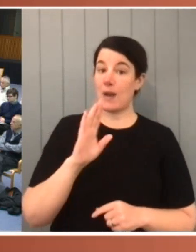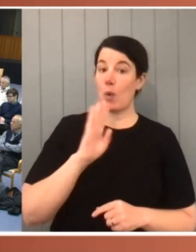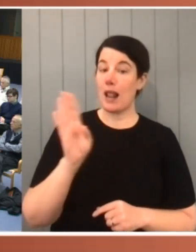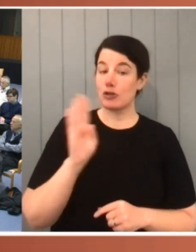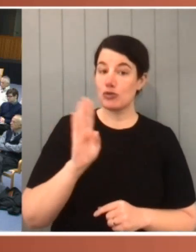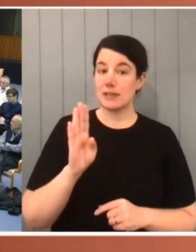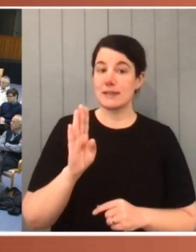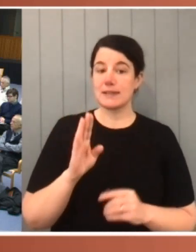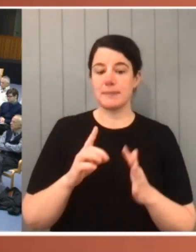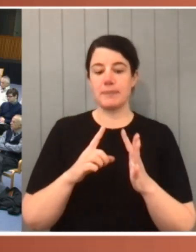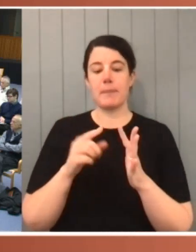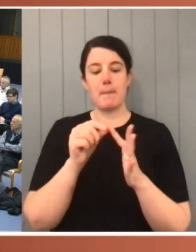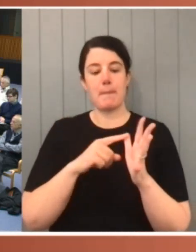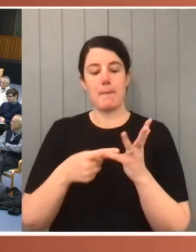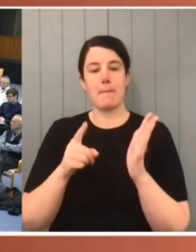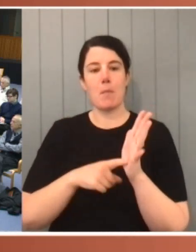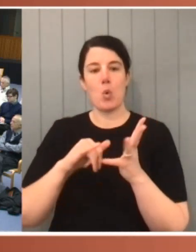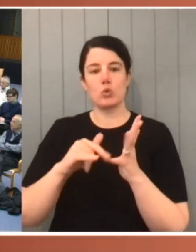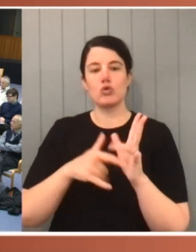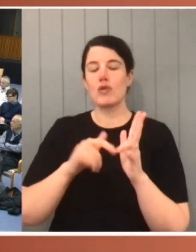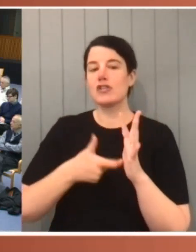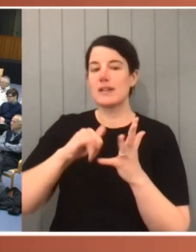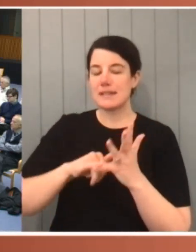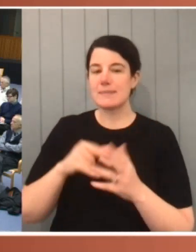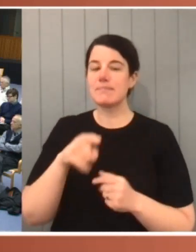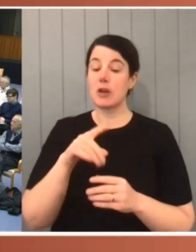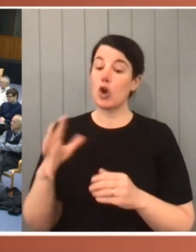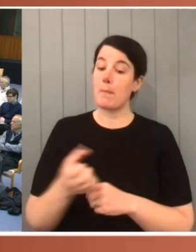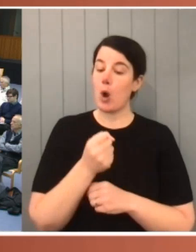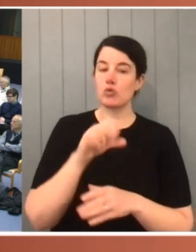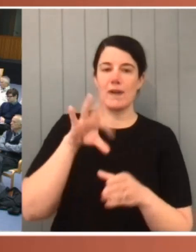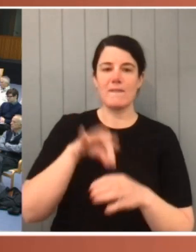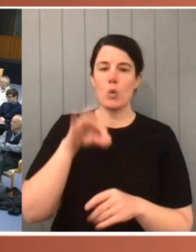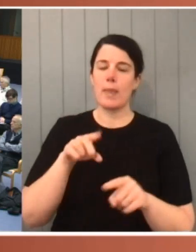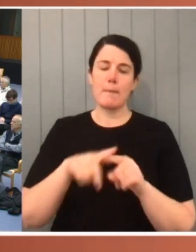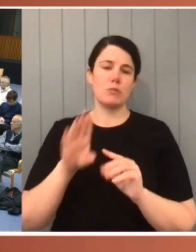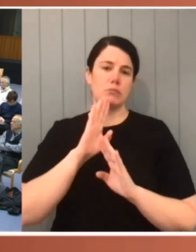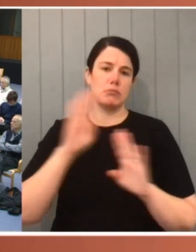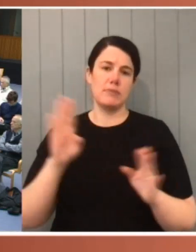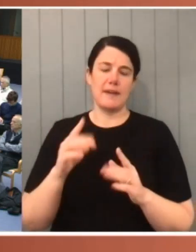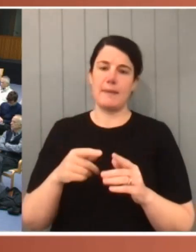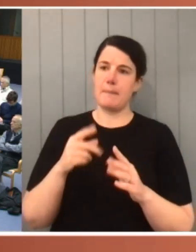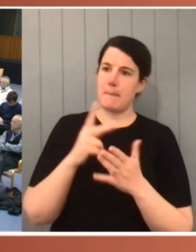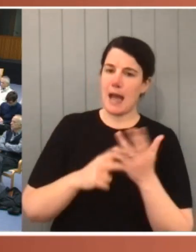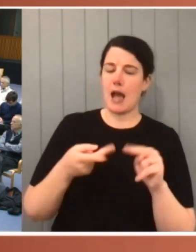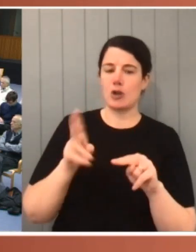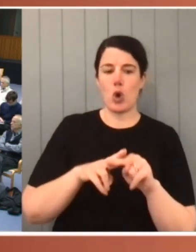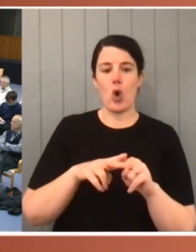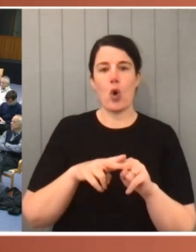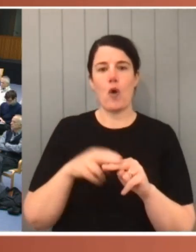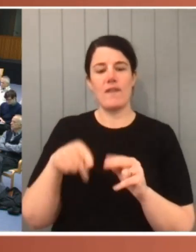Emeritus Professor Paul Strangio, described compulsory voting as the most extraordinary feature of Australia's democratic